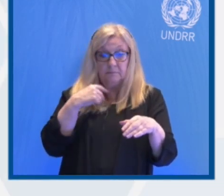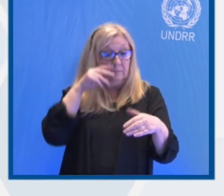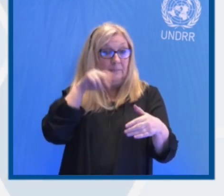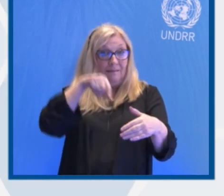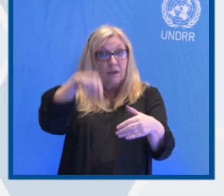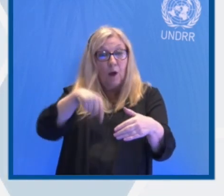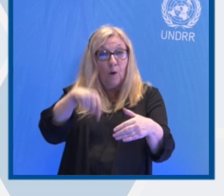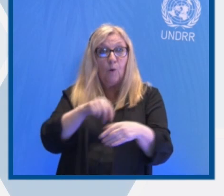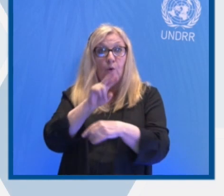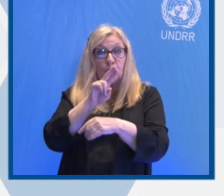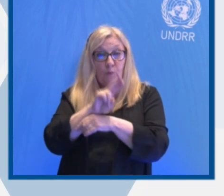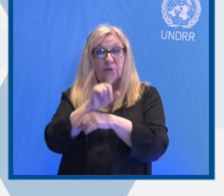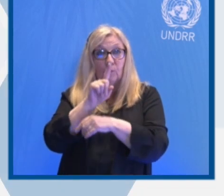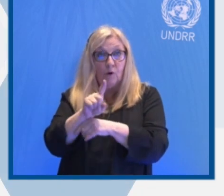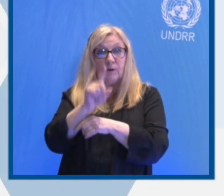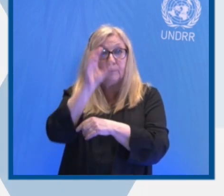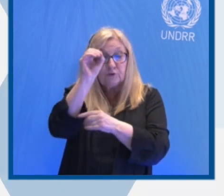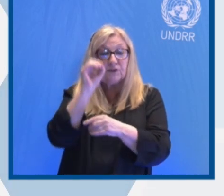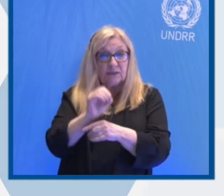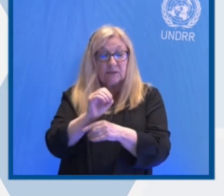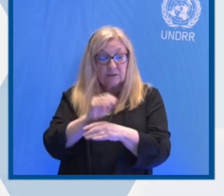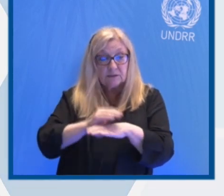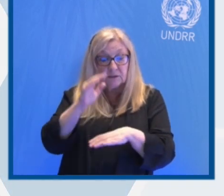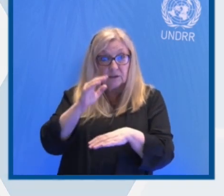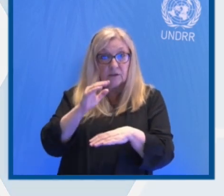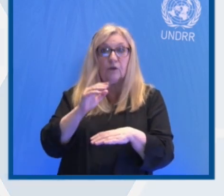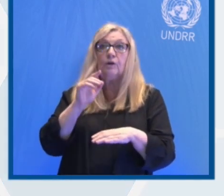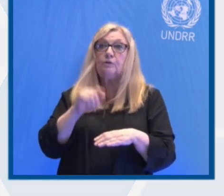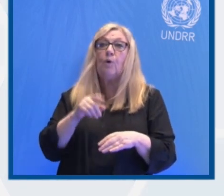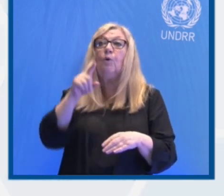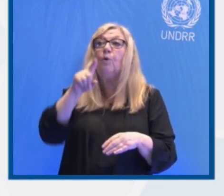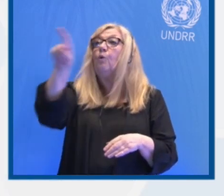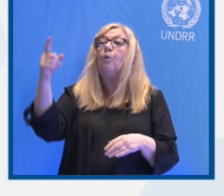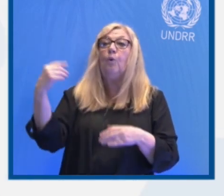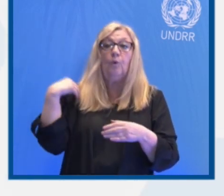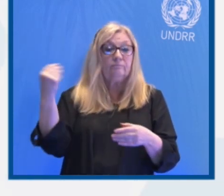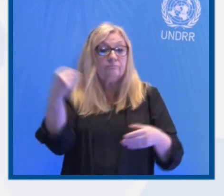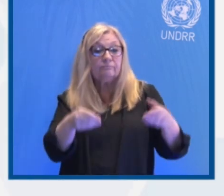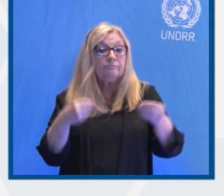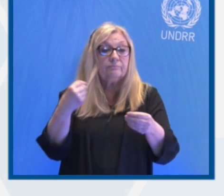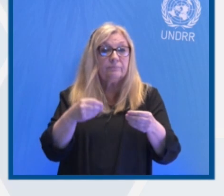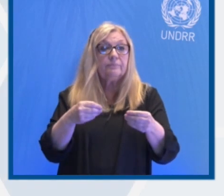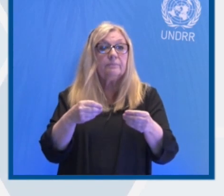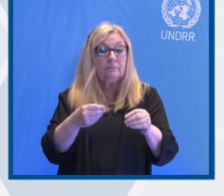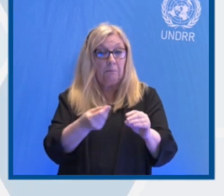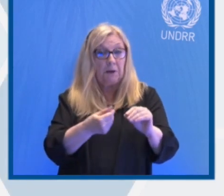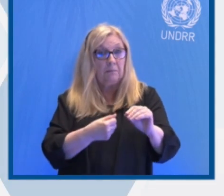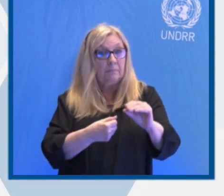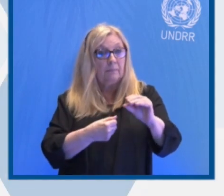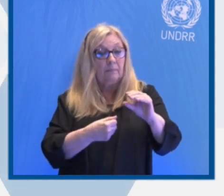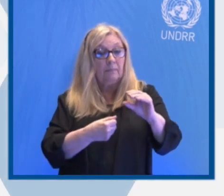assets. What these investments are doing is they're creating beds in long-term care homes, they're creating